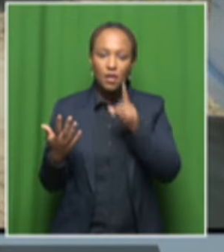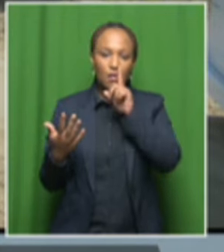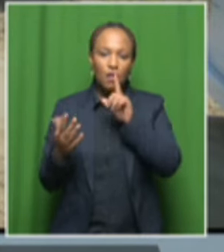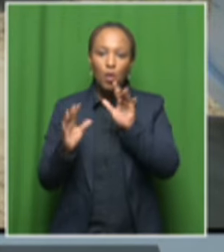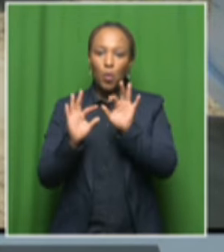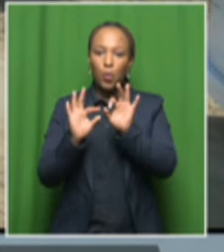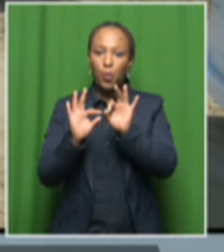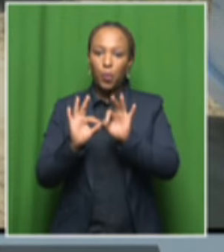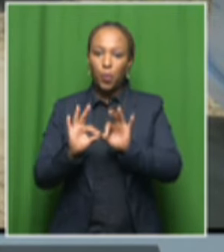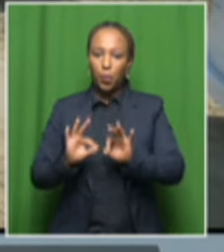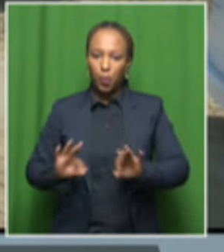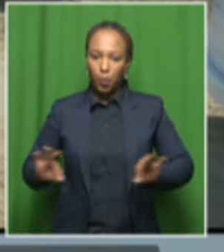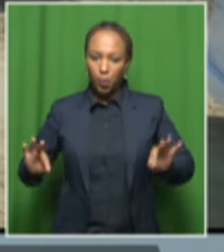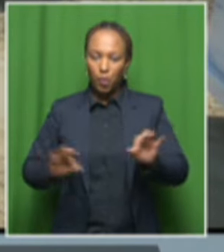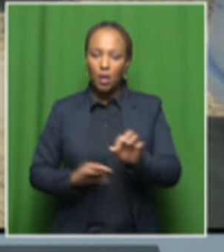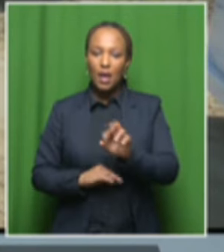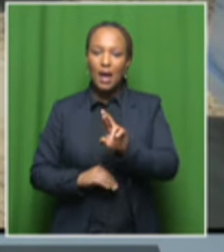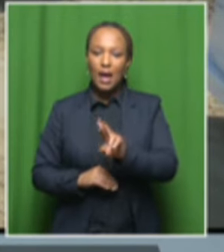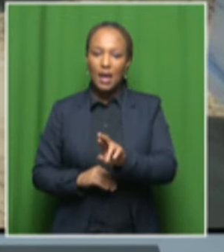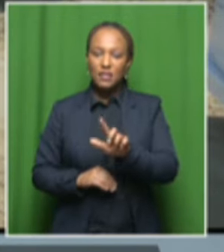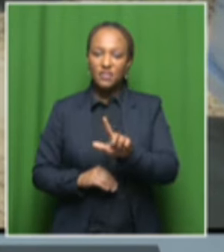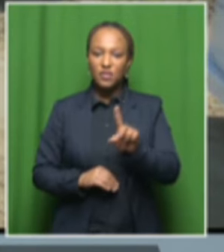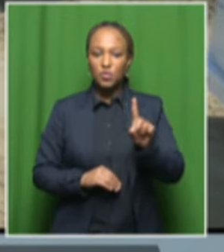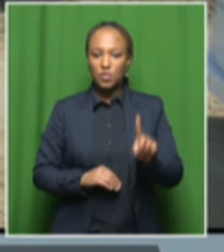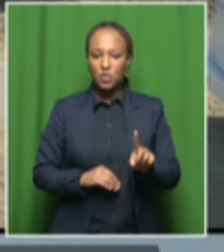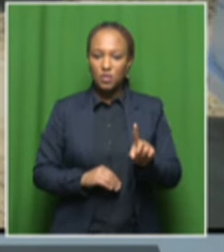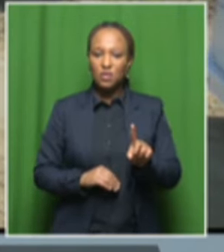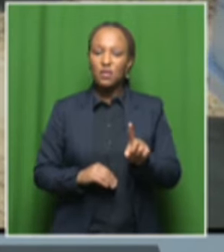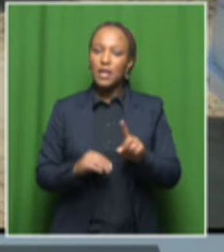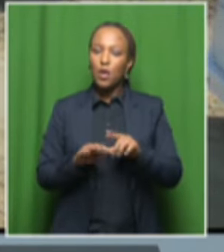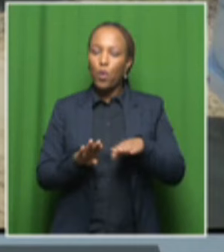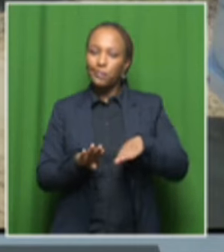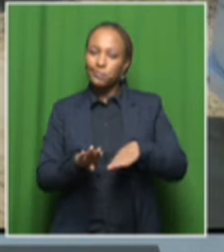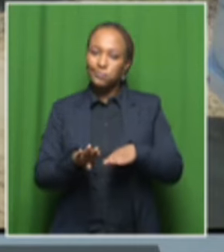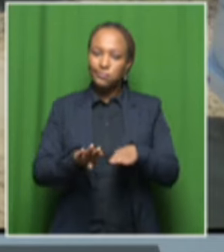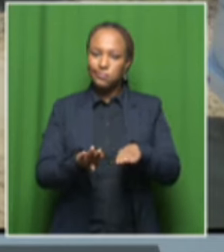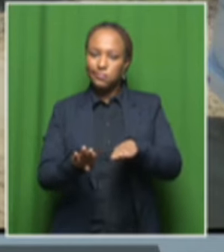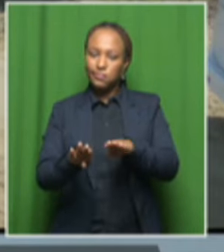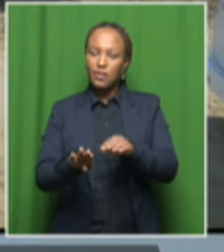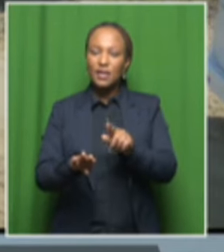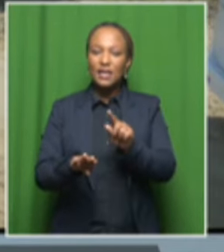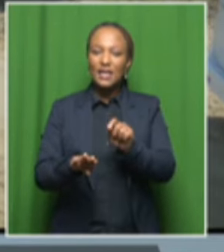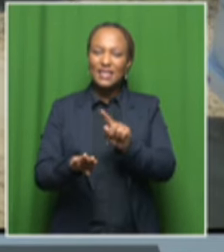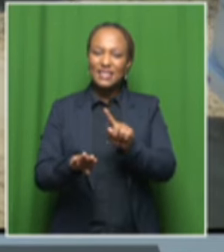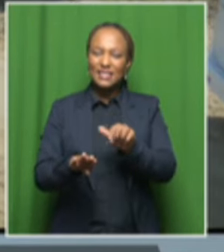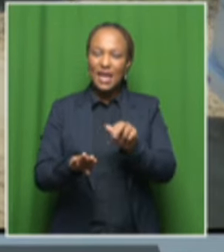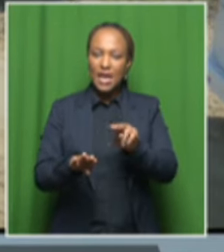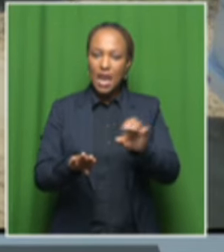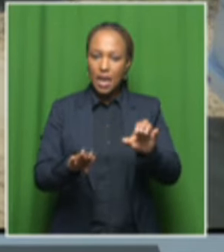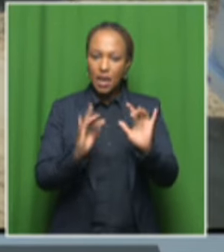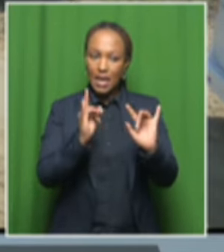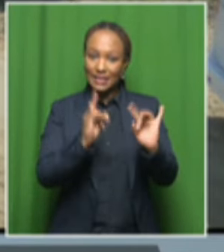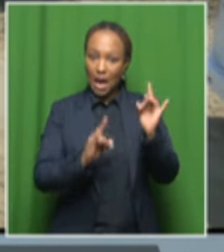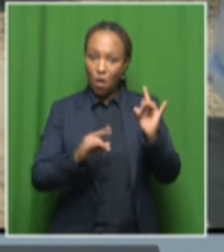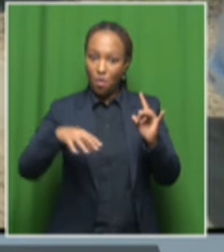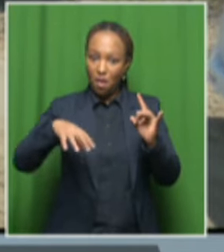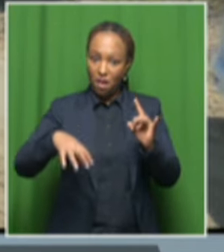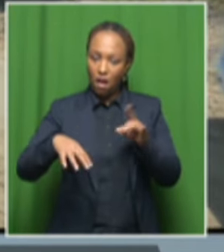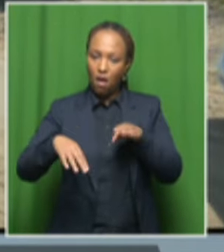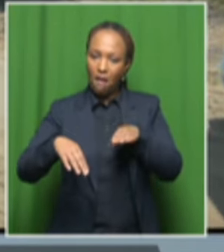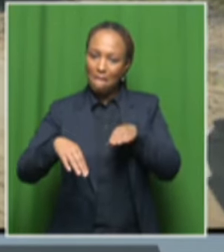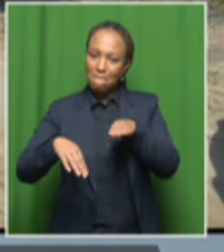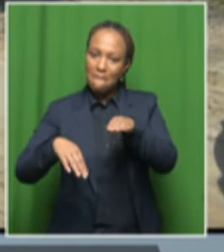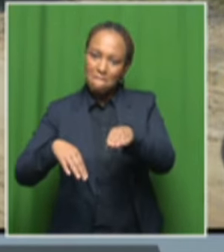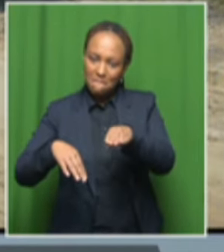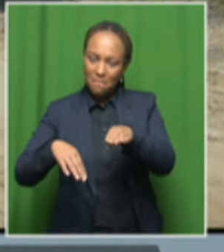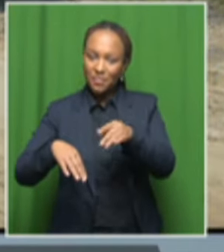of R71, passing through Tzanin town, which I guess that's one of the